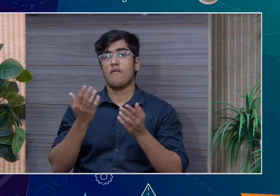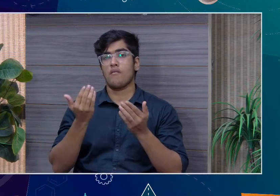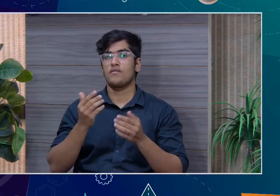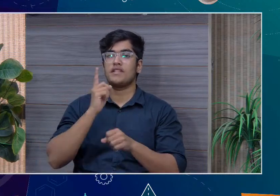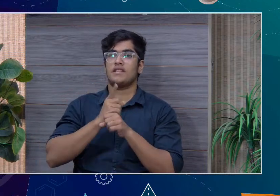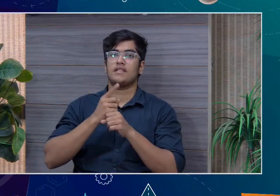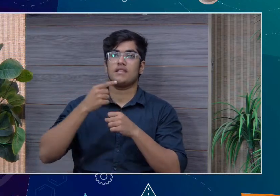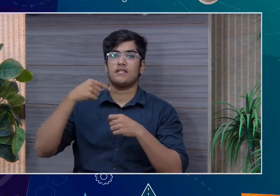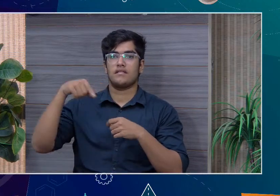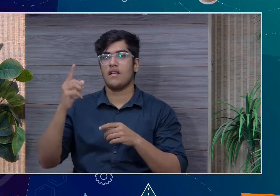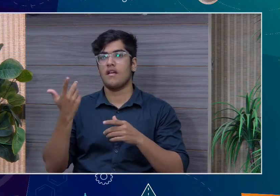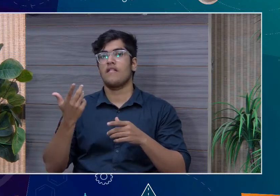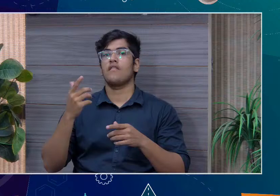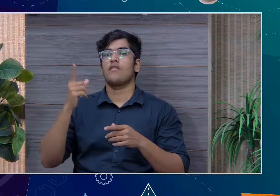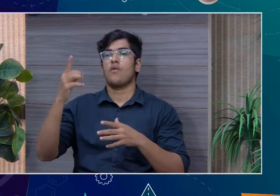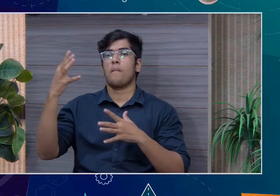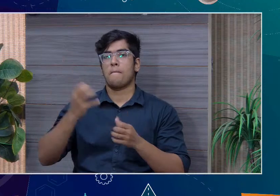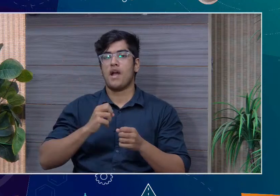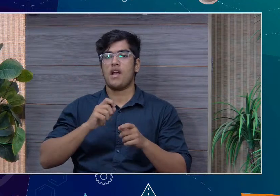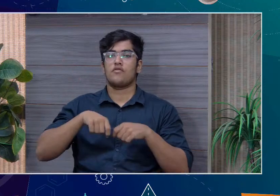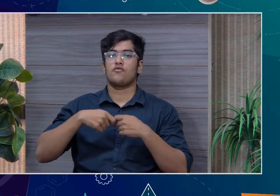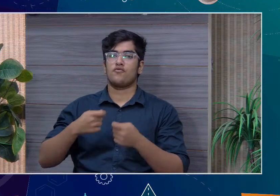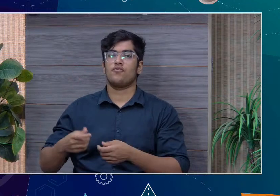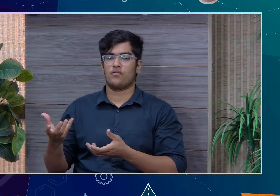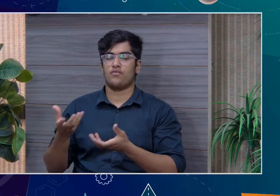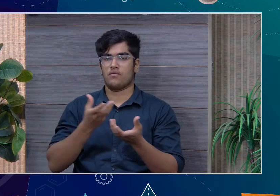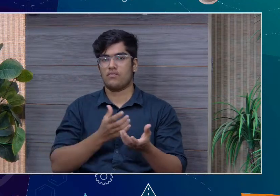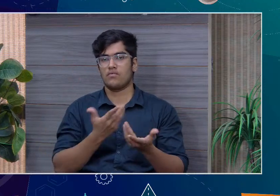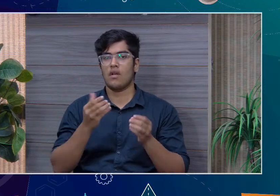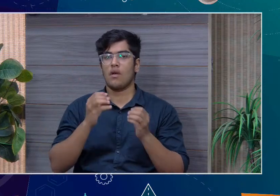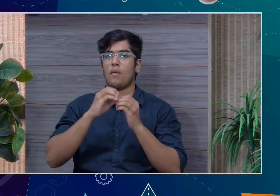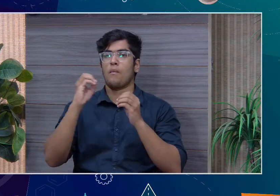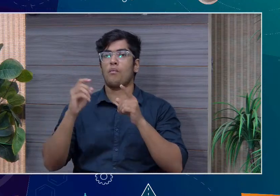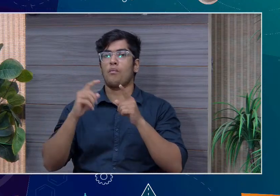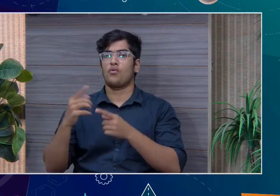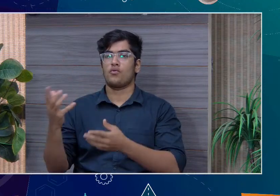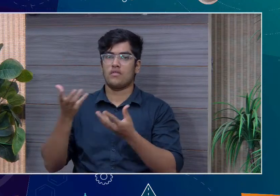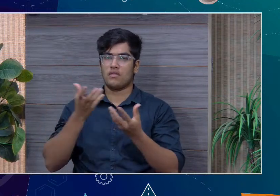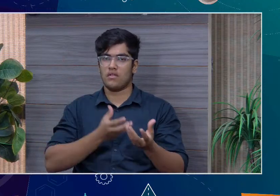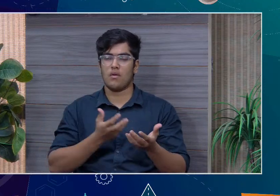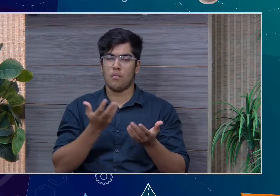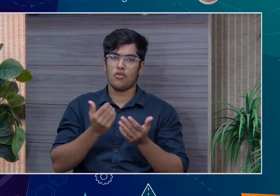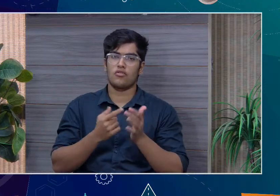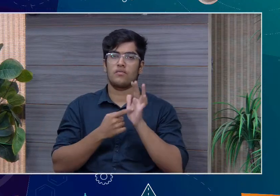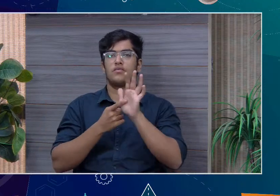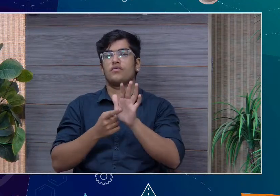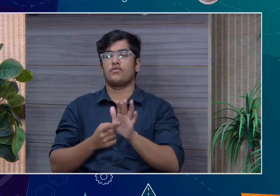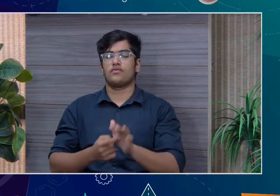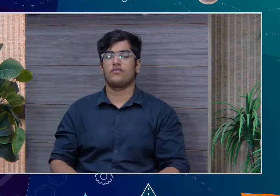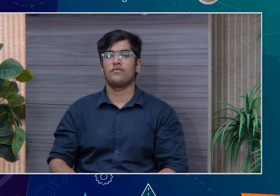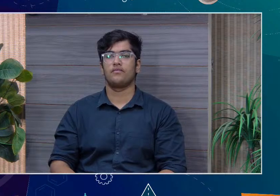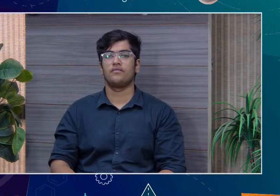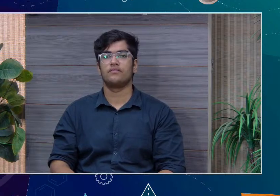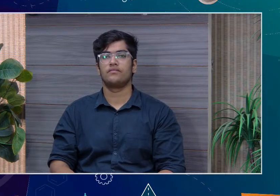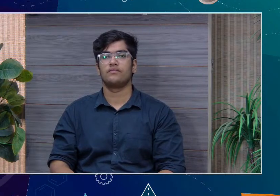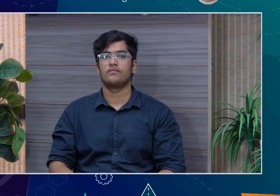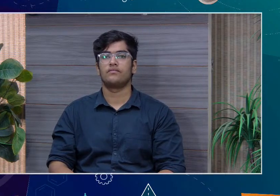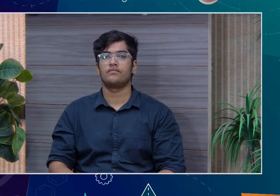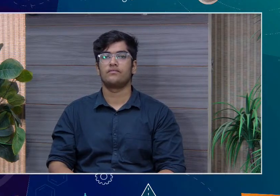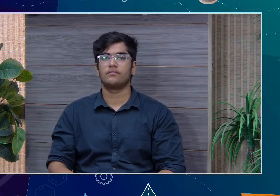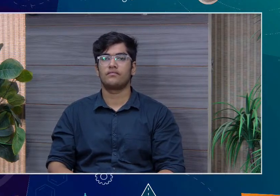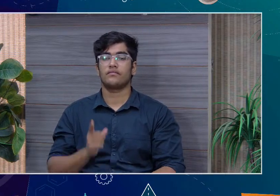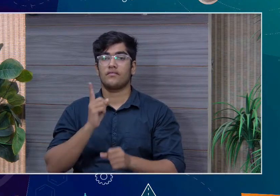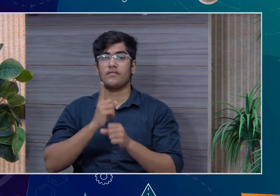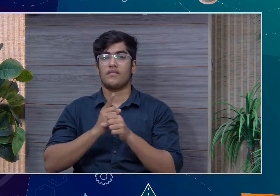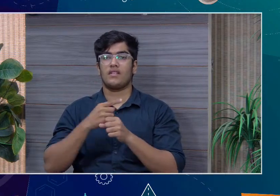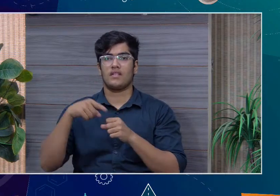special educator can bring real life shoes, because in school also children come in their shoes only. Right. So the teacher can give